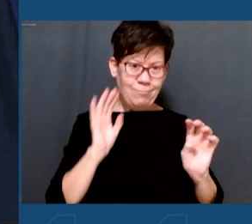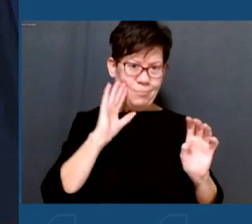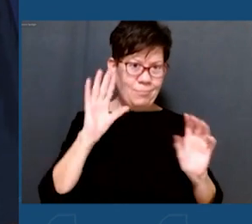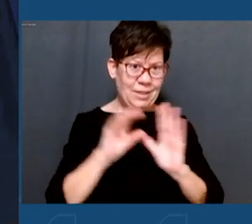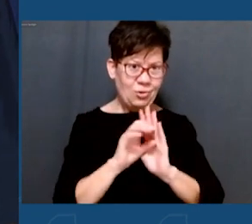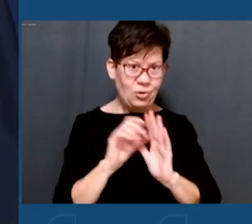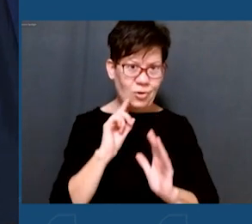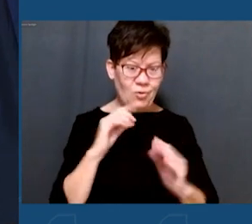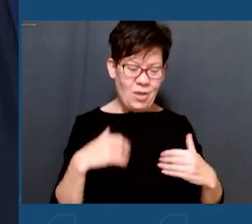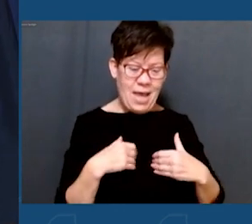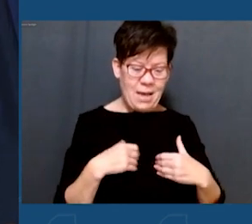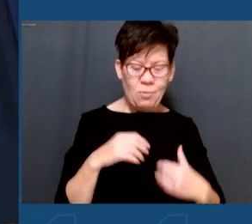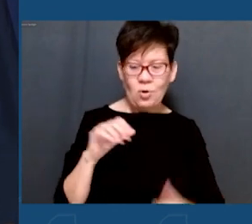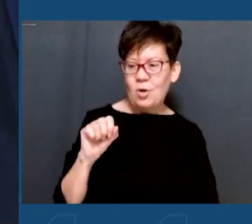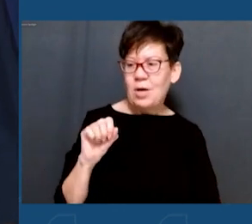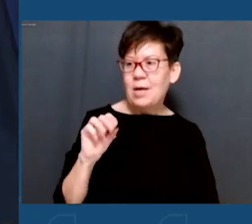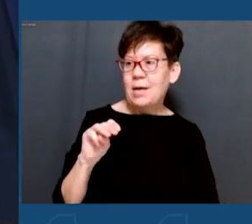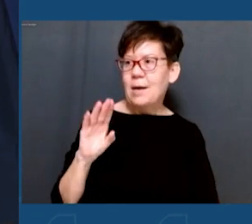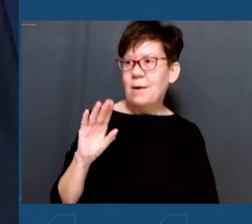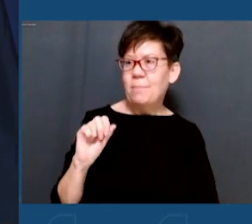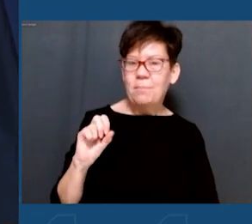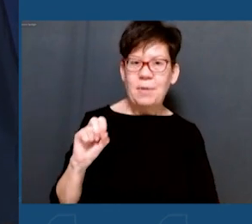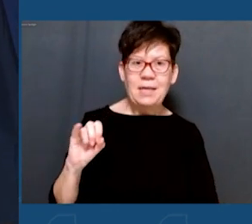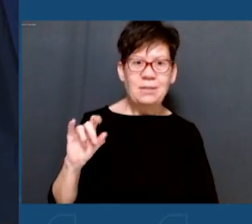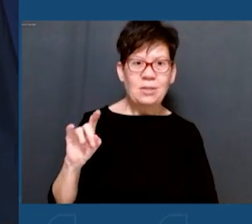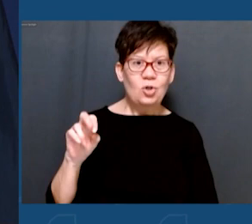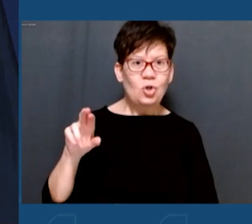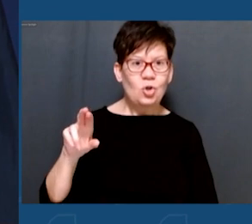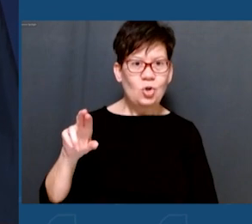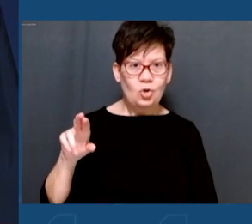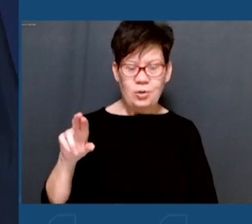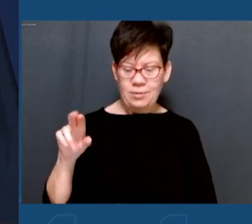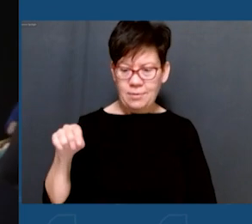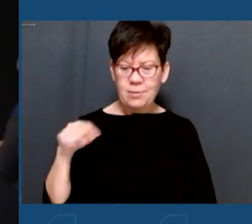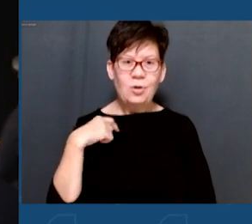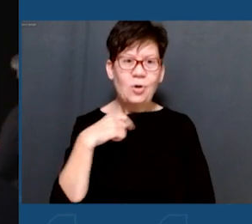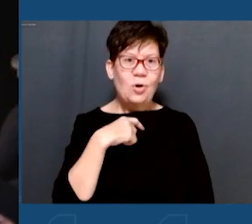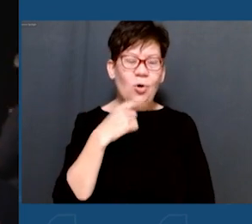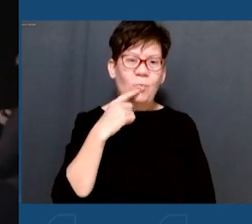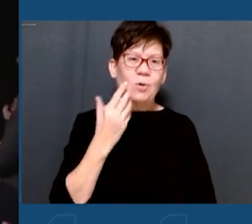call Great Lakes 360 their home in spring of '24. Thank you.